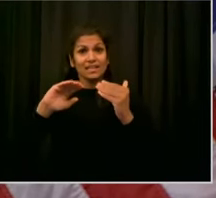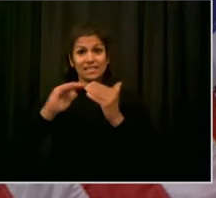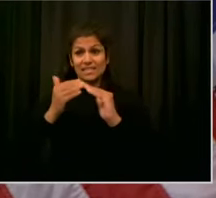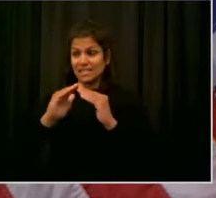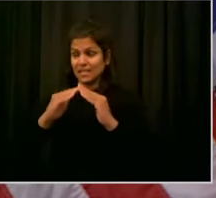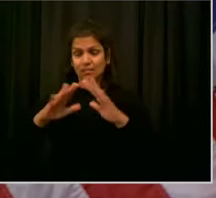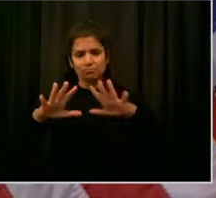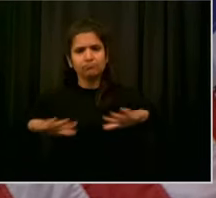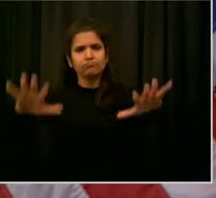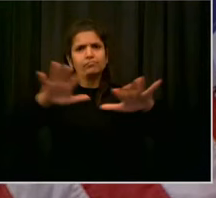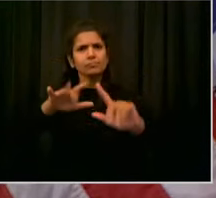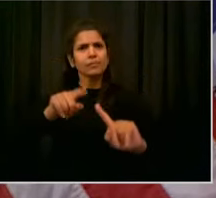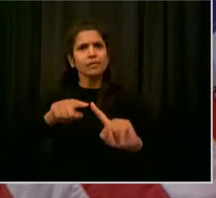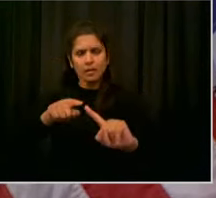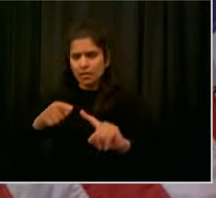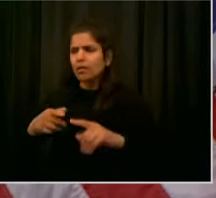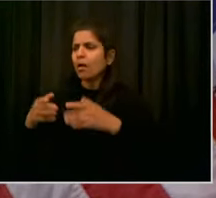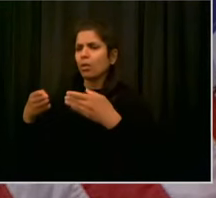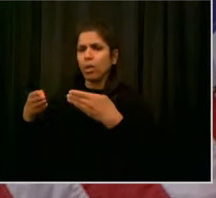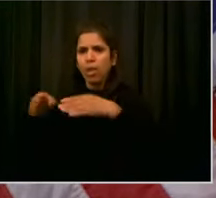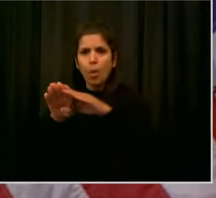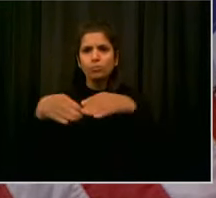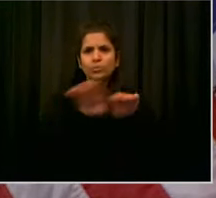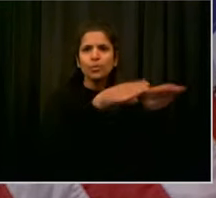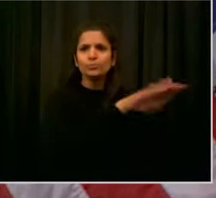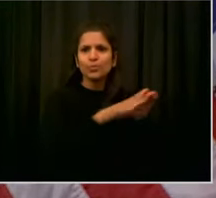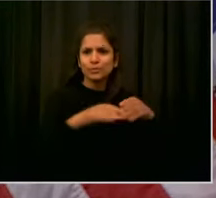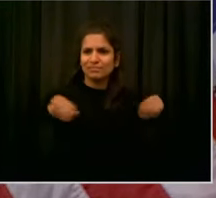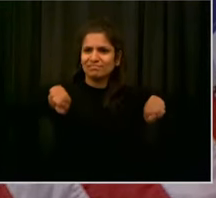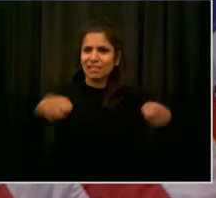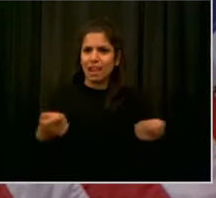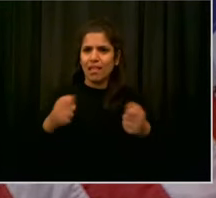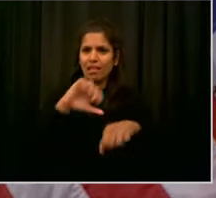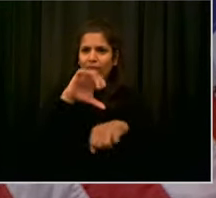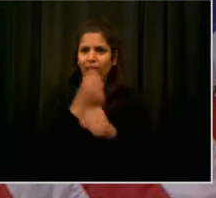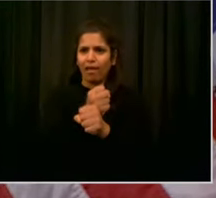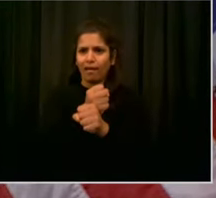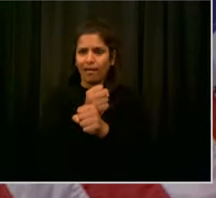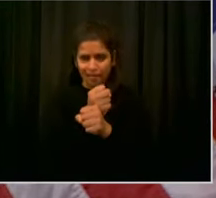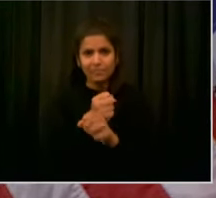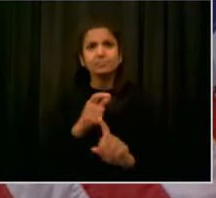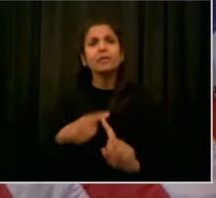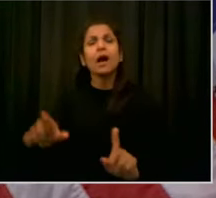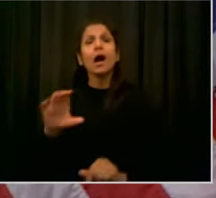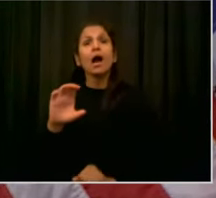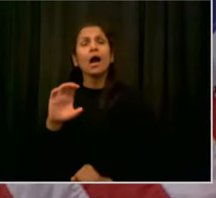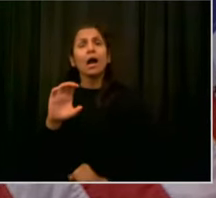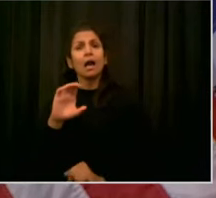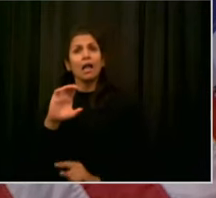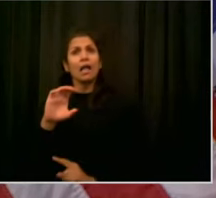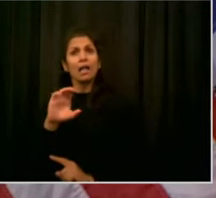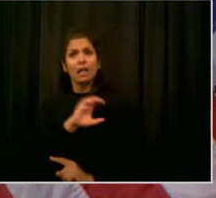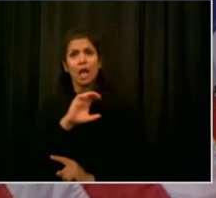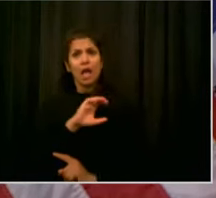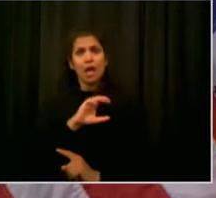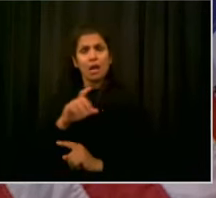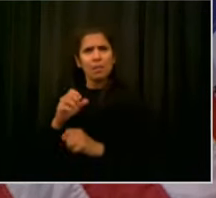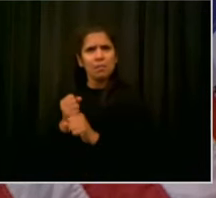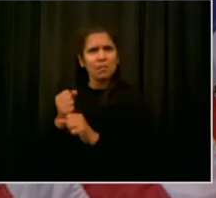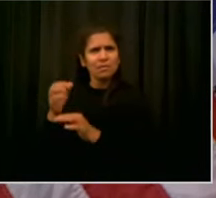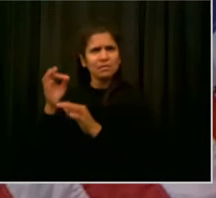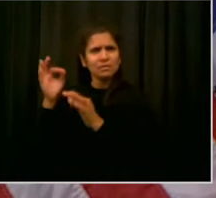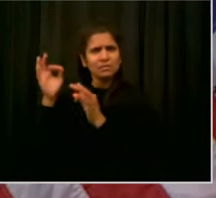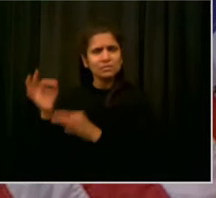deferring to the police when it comes to the decision that was made around that, but they've refused to give us any explanation why they want to do it. Can